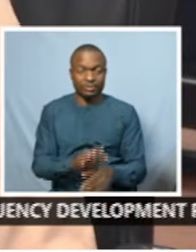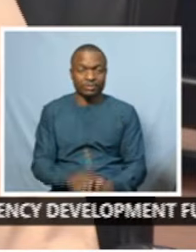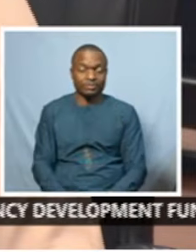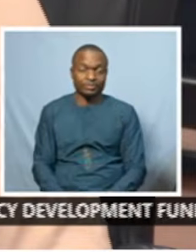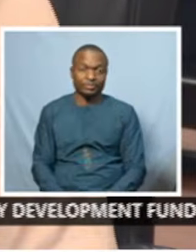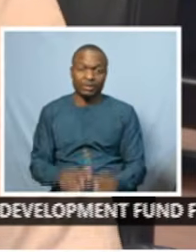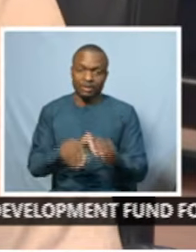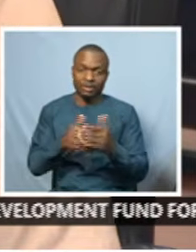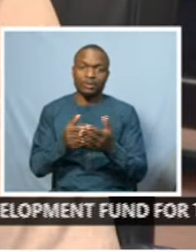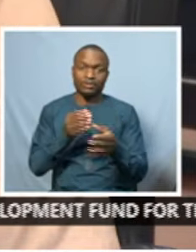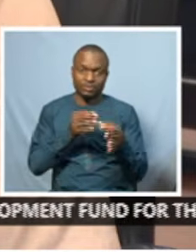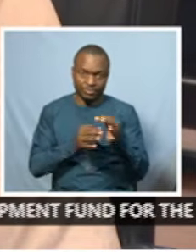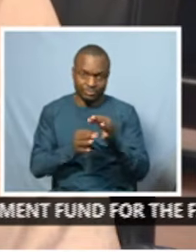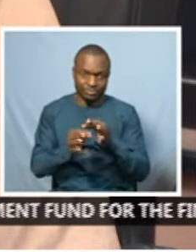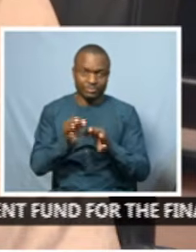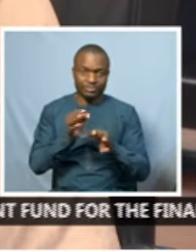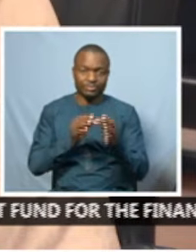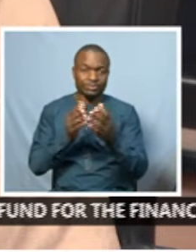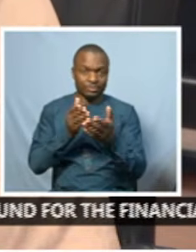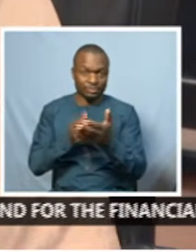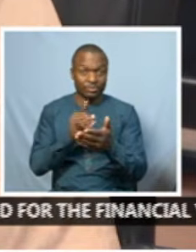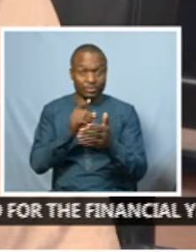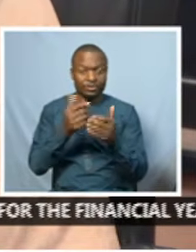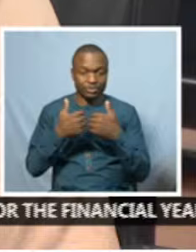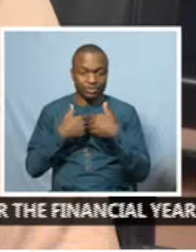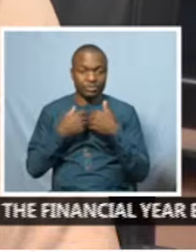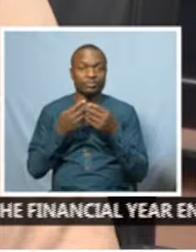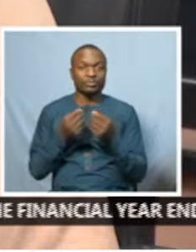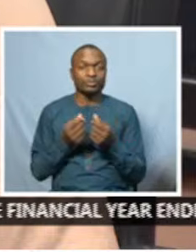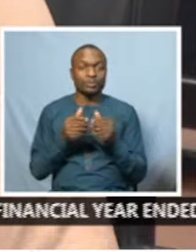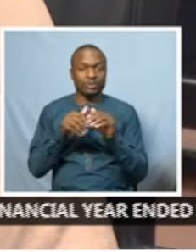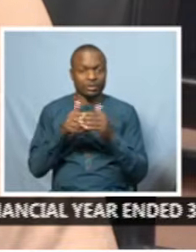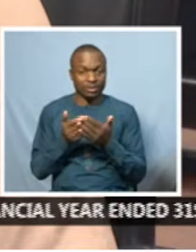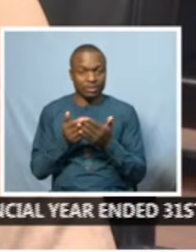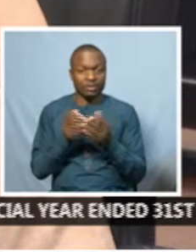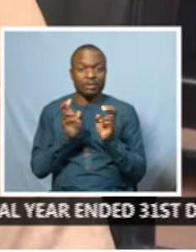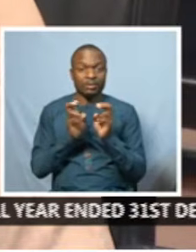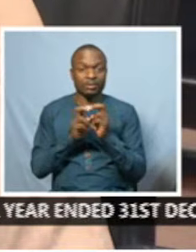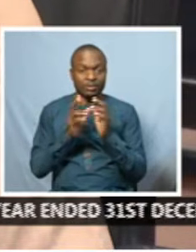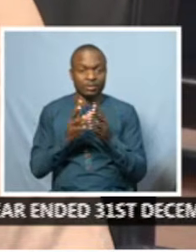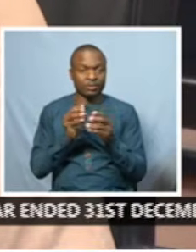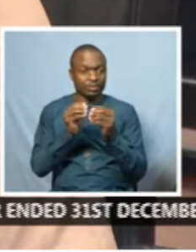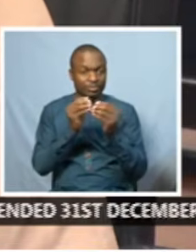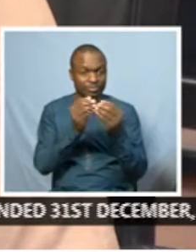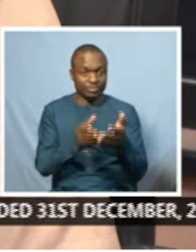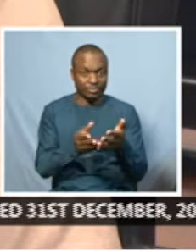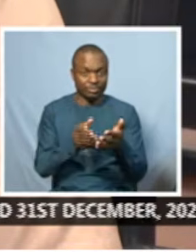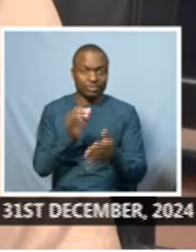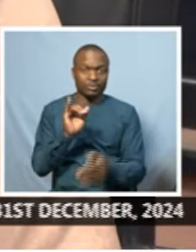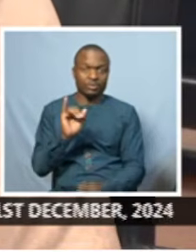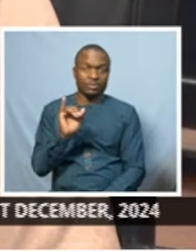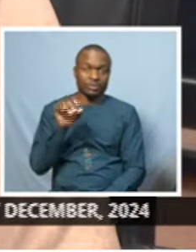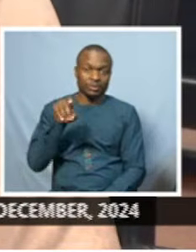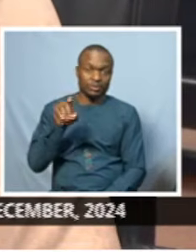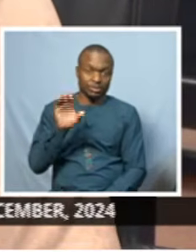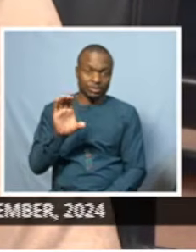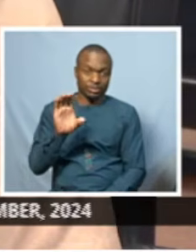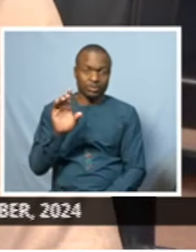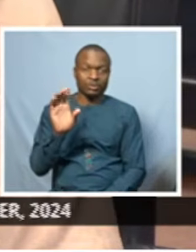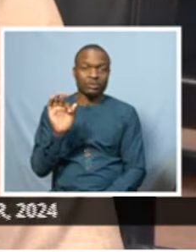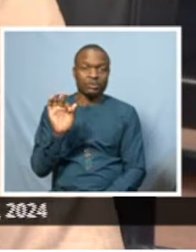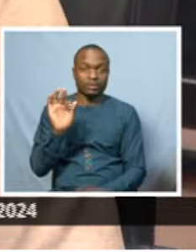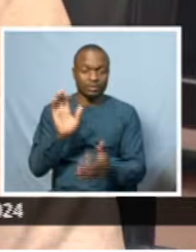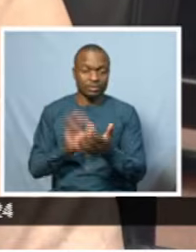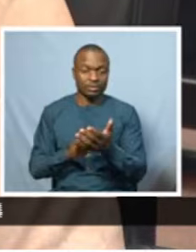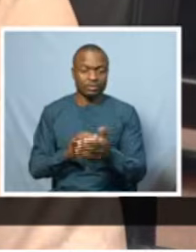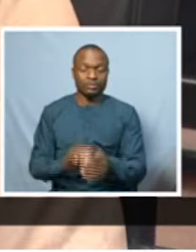anyway, how do you explain that? Because you had finances, and how could a contractor submit an IPC for 19,000?